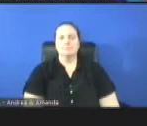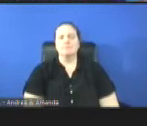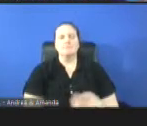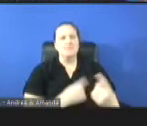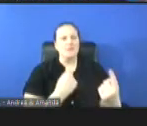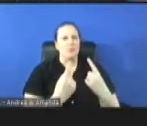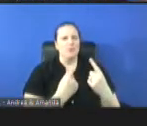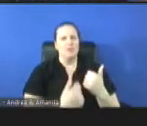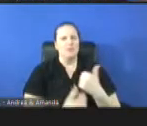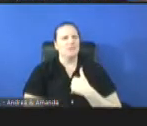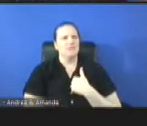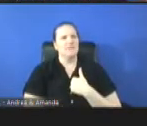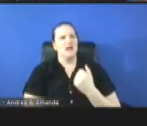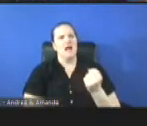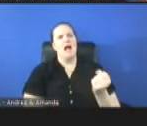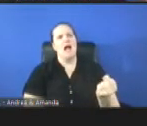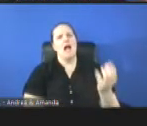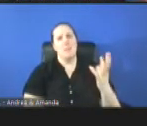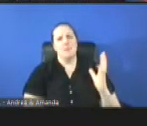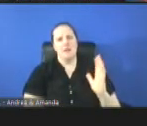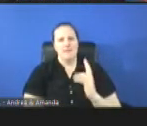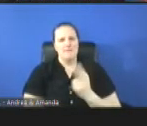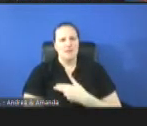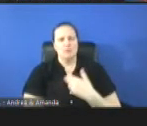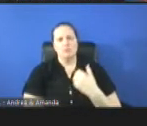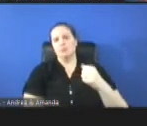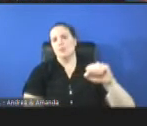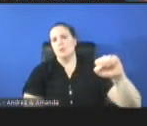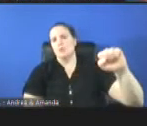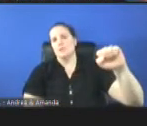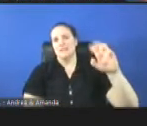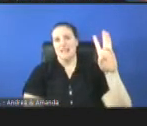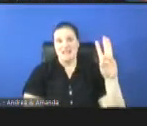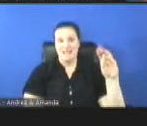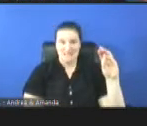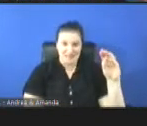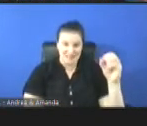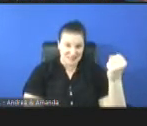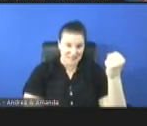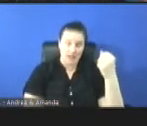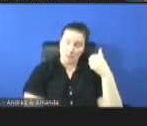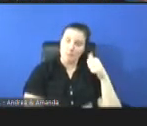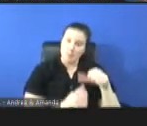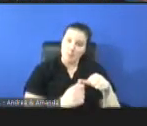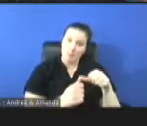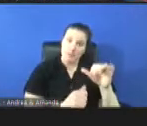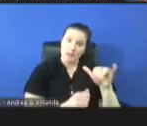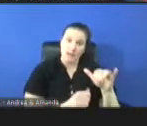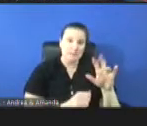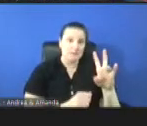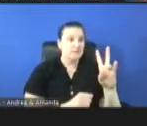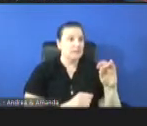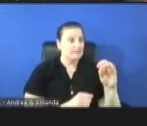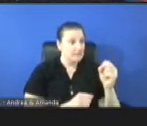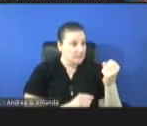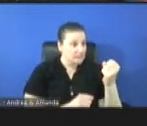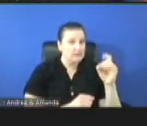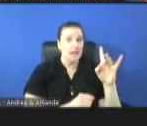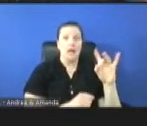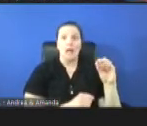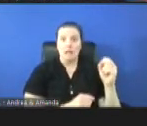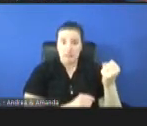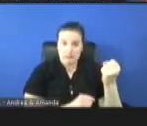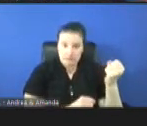my soul, how many of us who protested in the 60s, and I can remember it, and the 70s and the